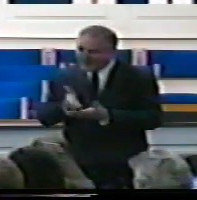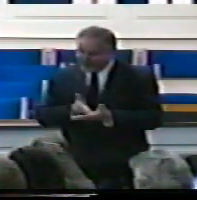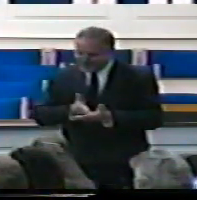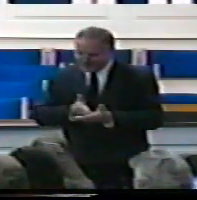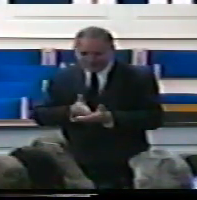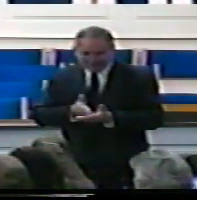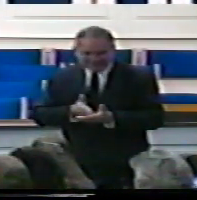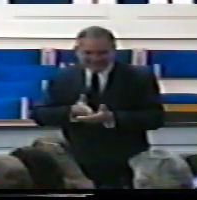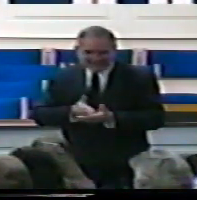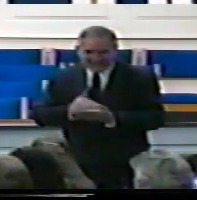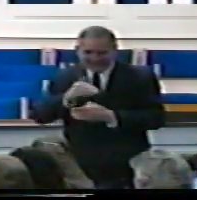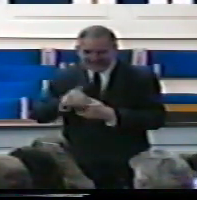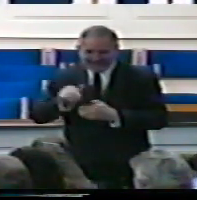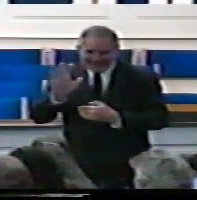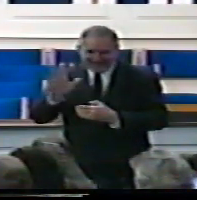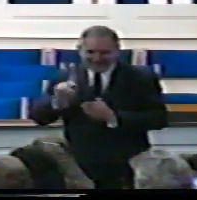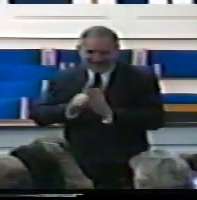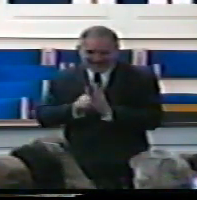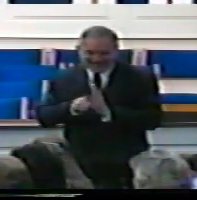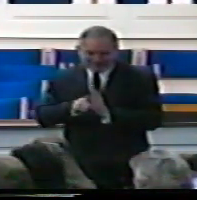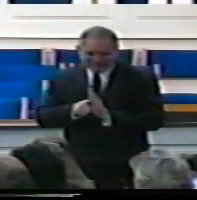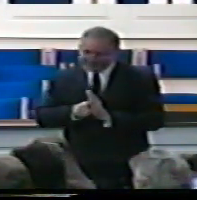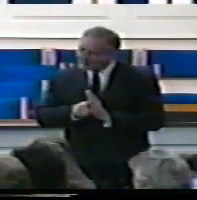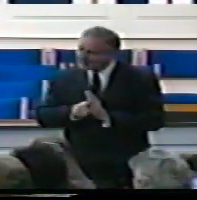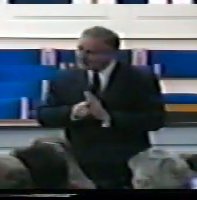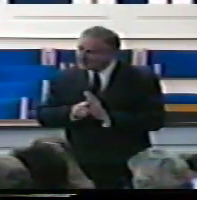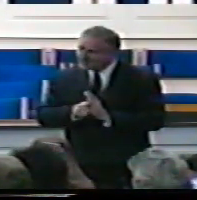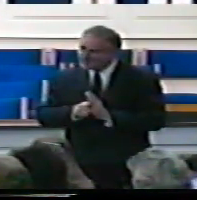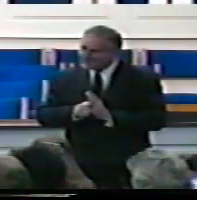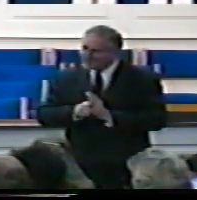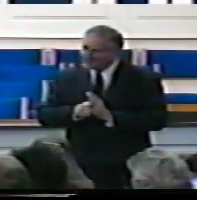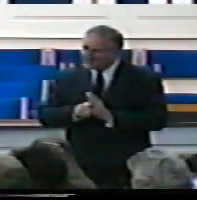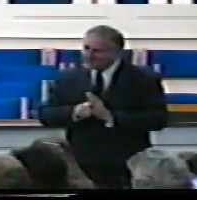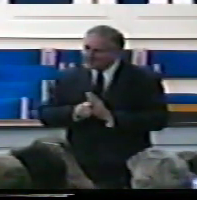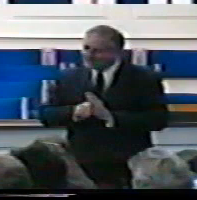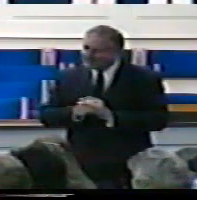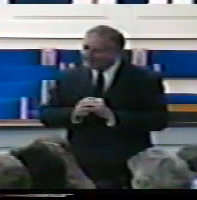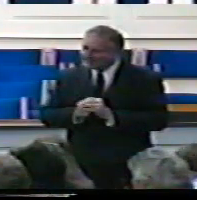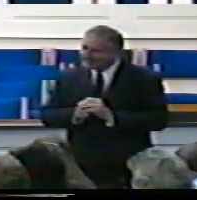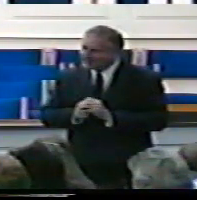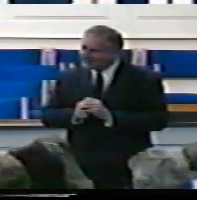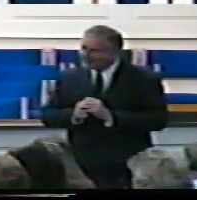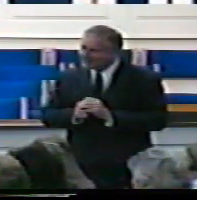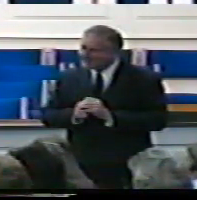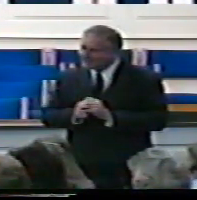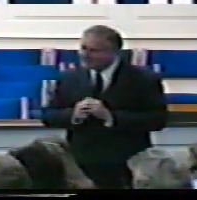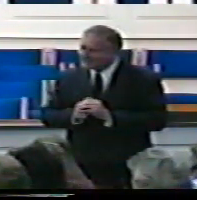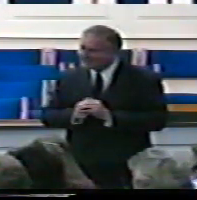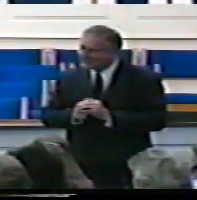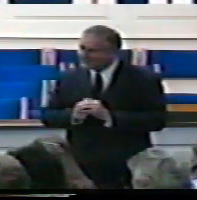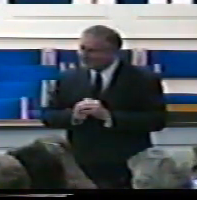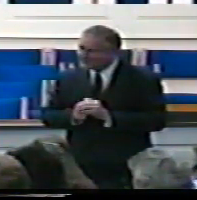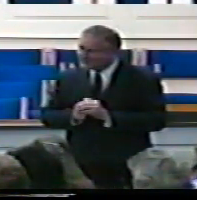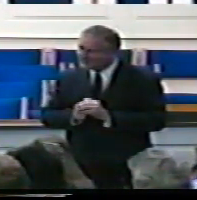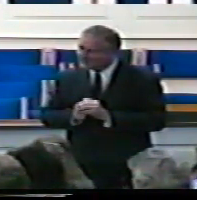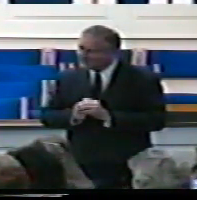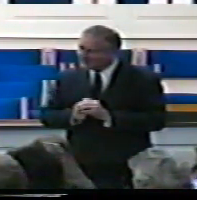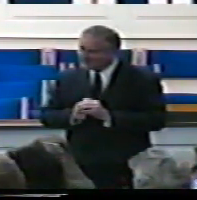part, I think. And the rest of it, we're just going to put a pigtail on the end of it and wind up.